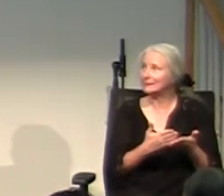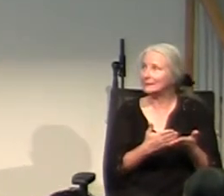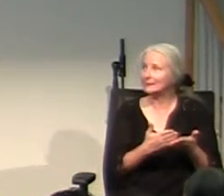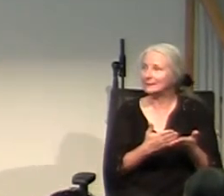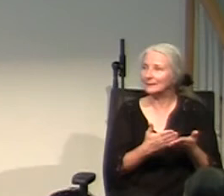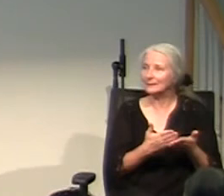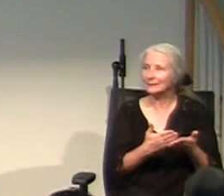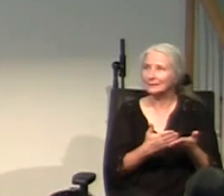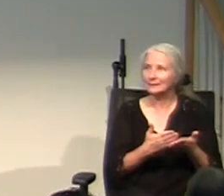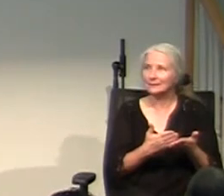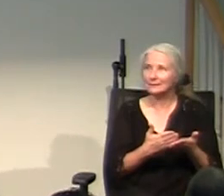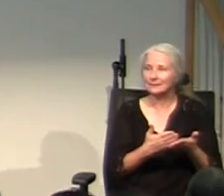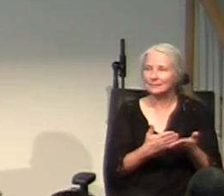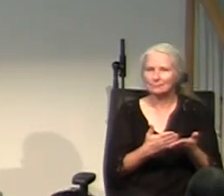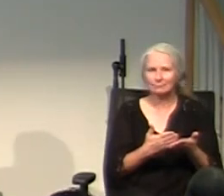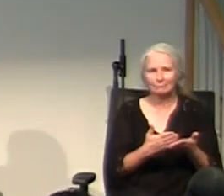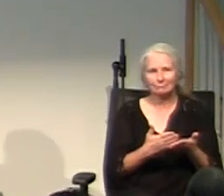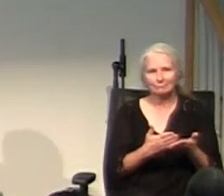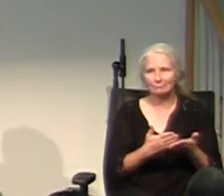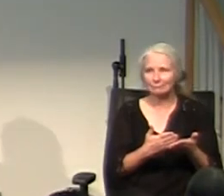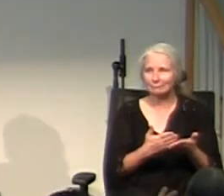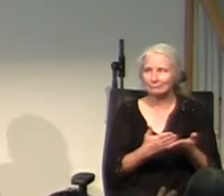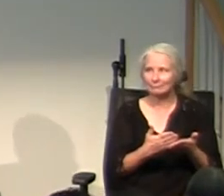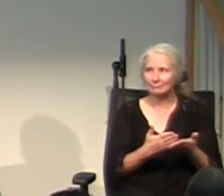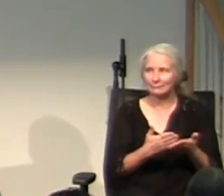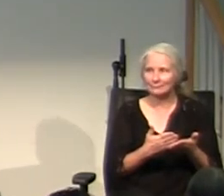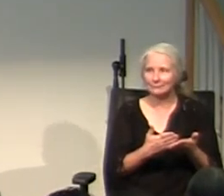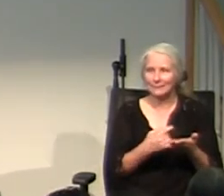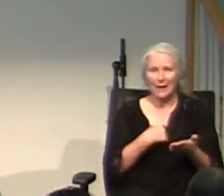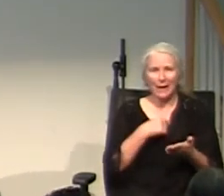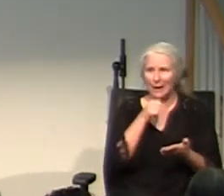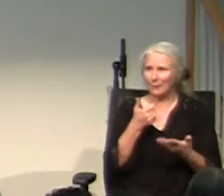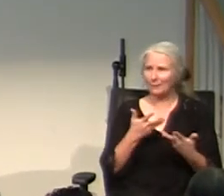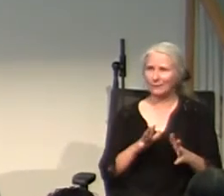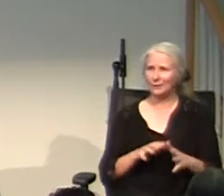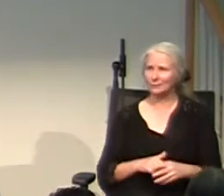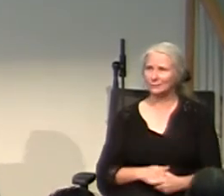You can finish your sentence. I'm not through.